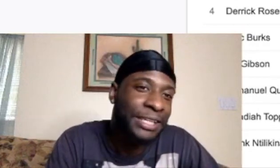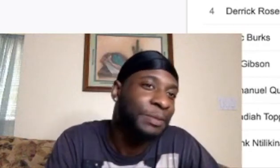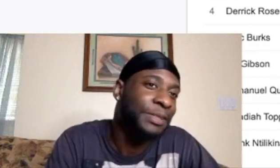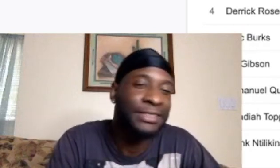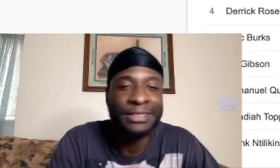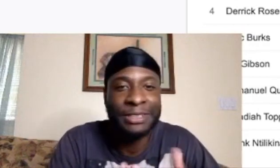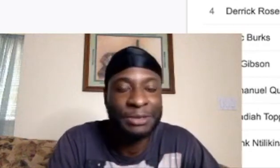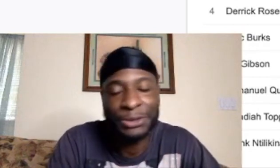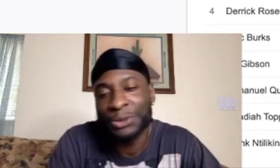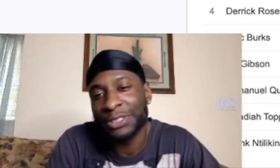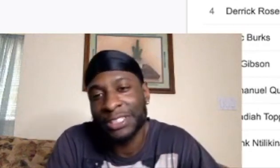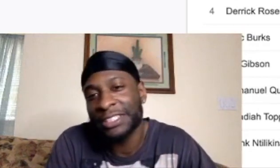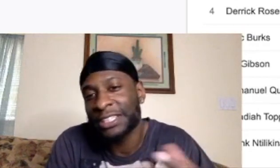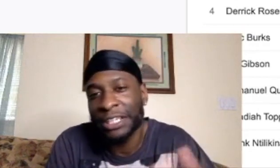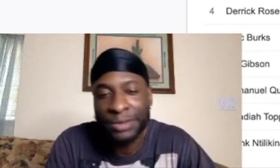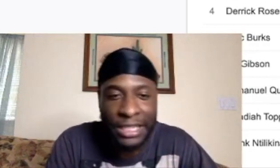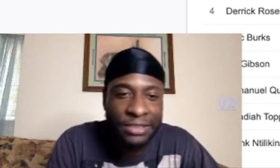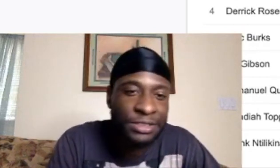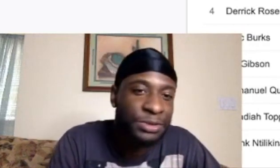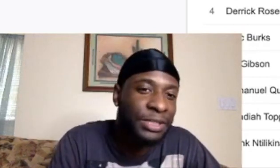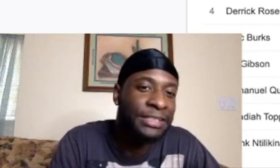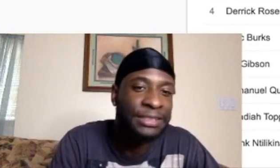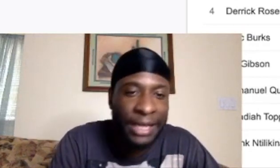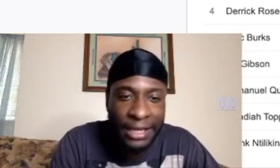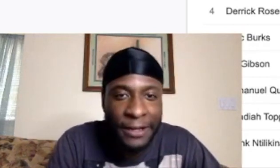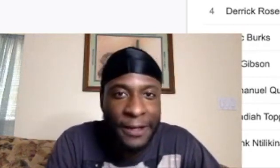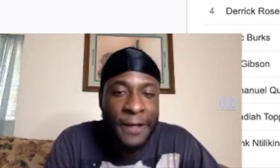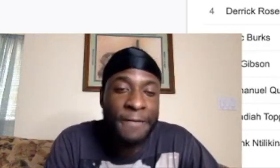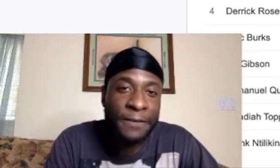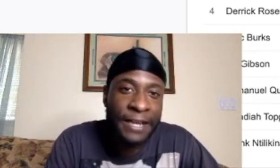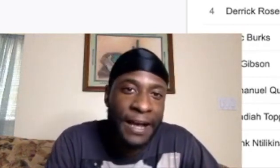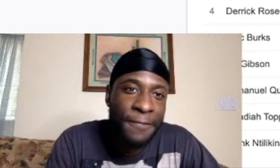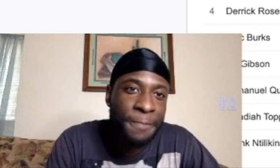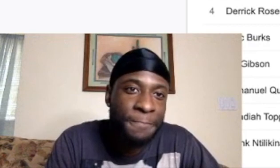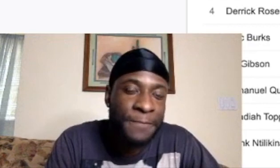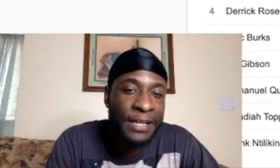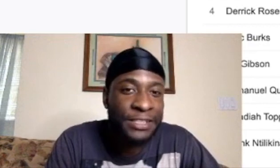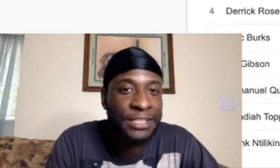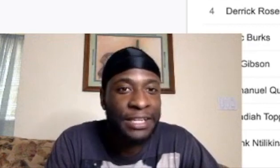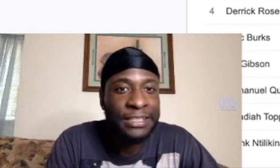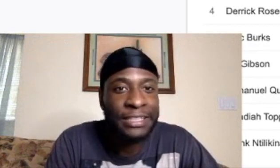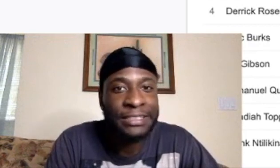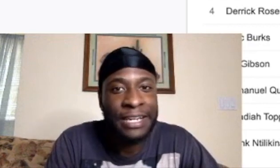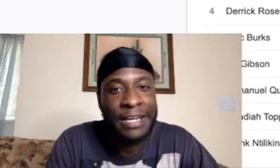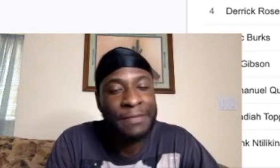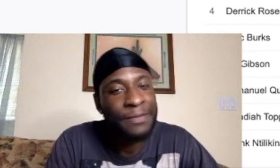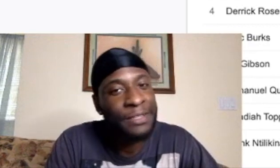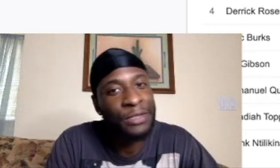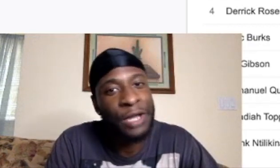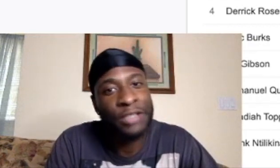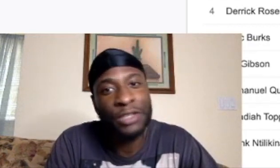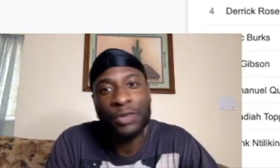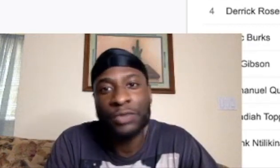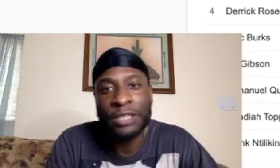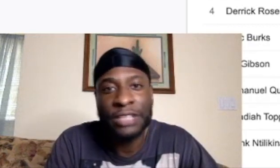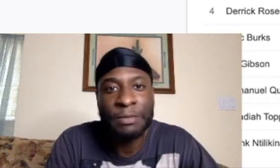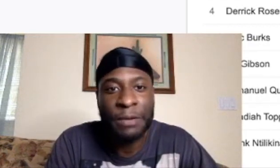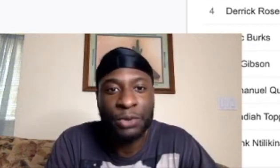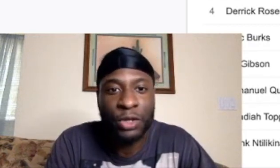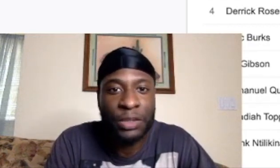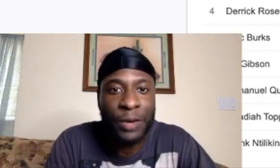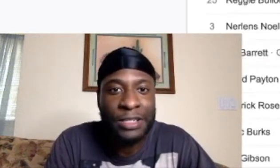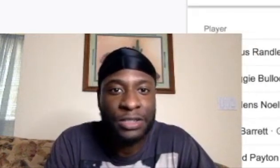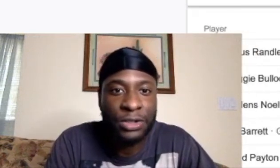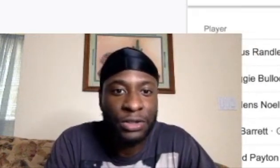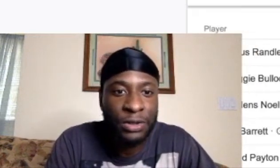videos together because I thought it was cool to see. Share it with y'all. See what you guys think. For now, I'll see y'all next time. You guys know, next game,